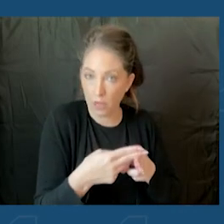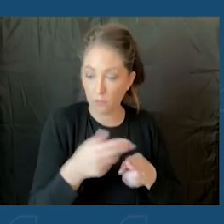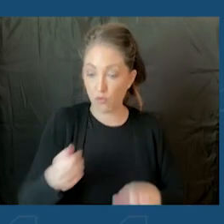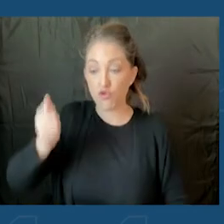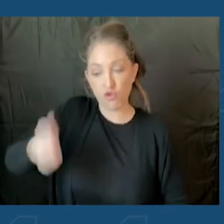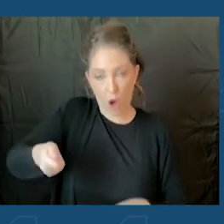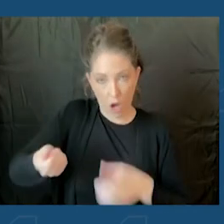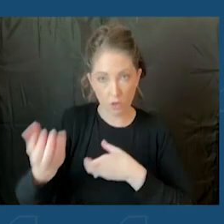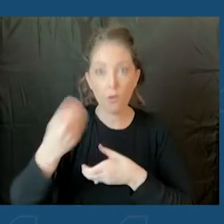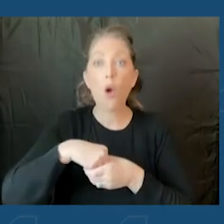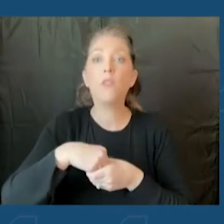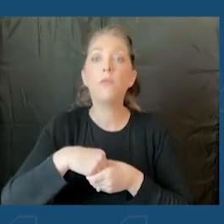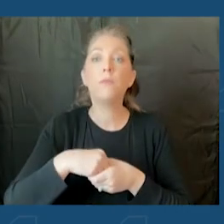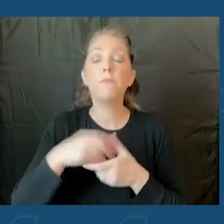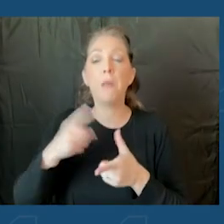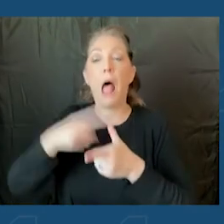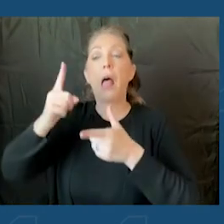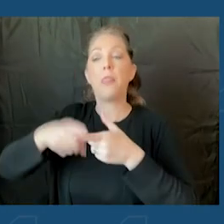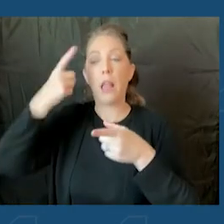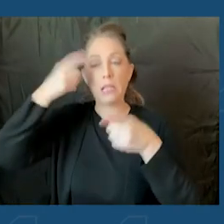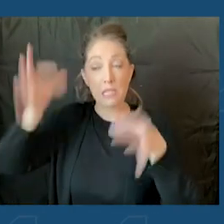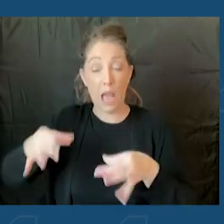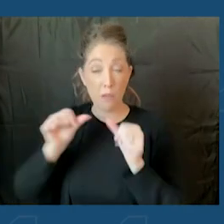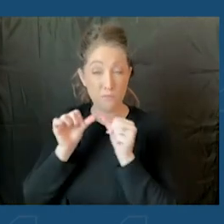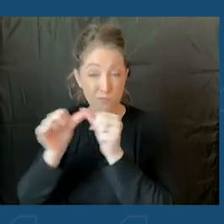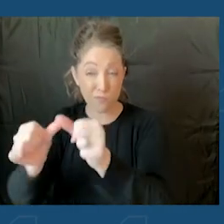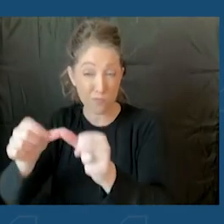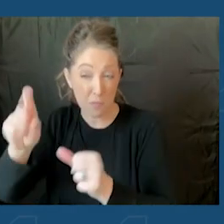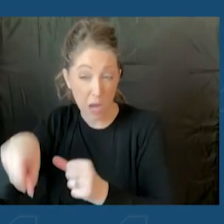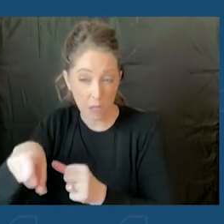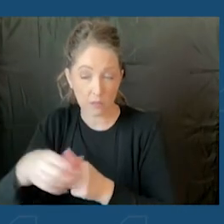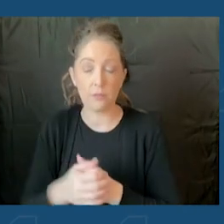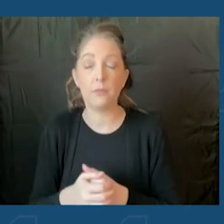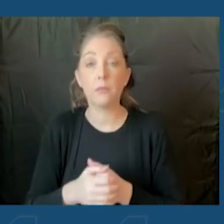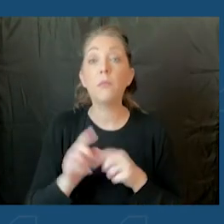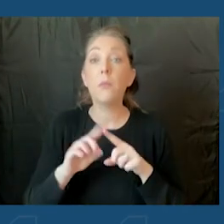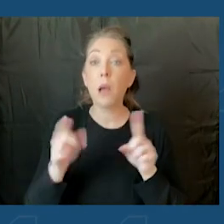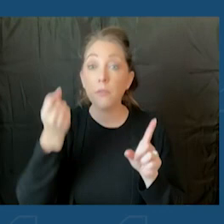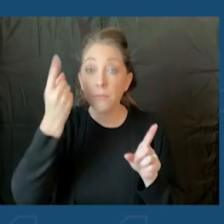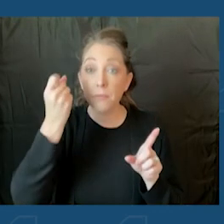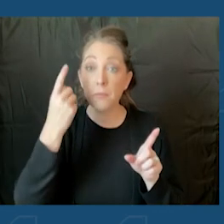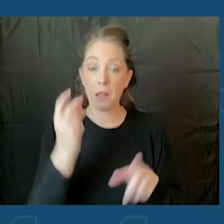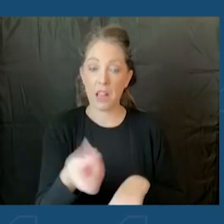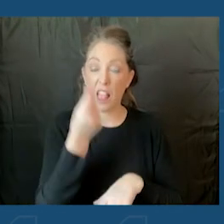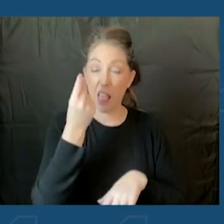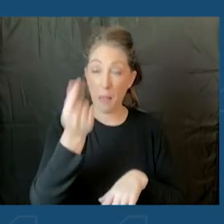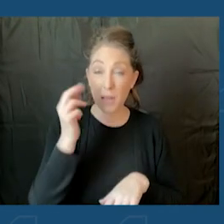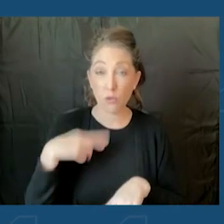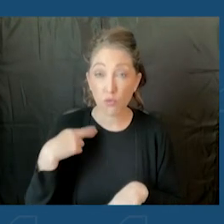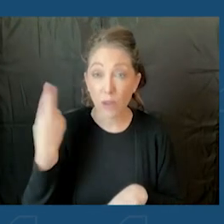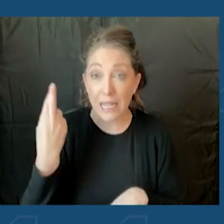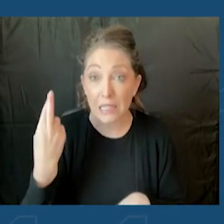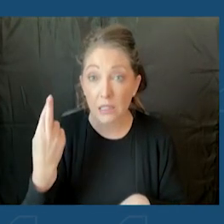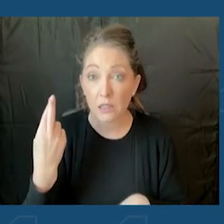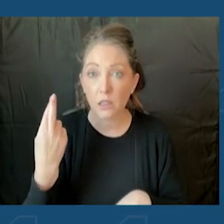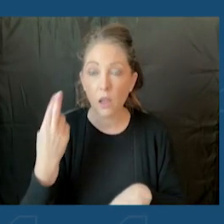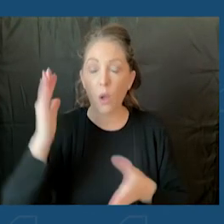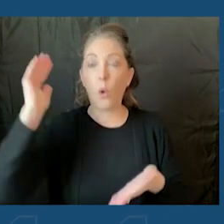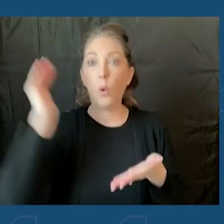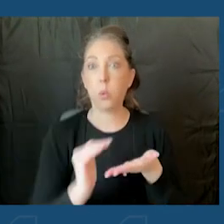and then you determine whether or not that needs to be permanent. But the immediate risk, immediate situation is